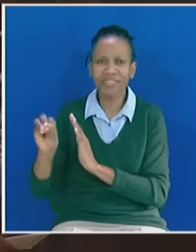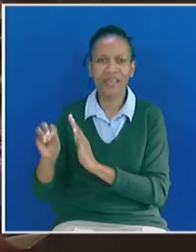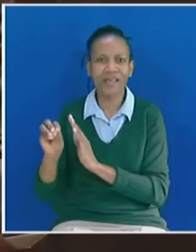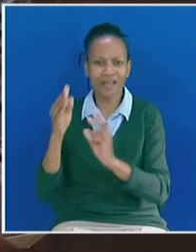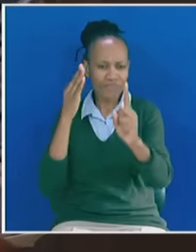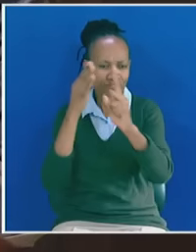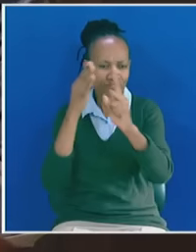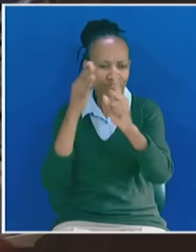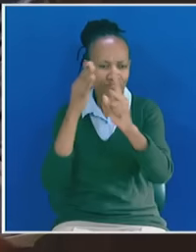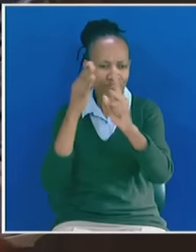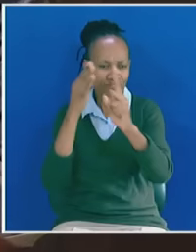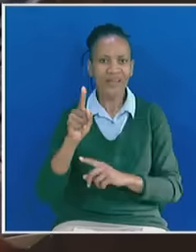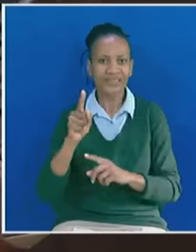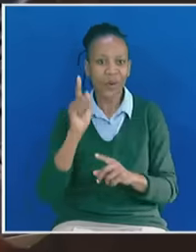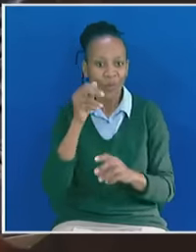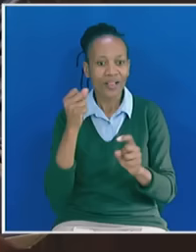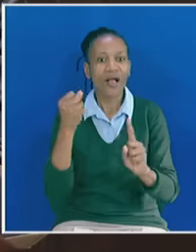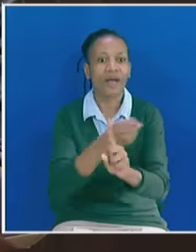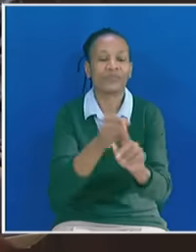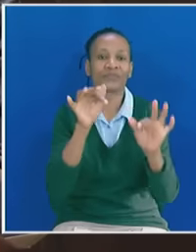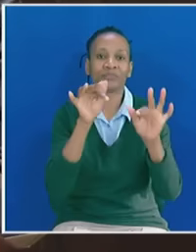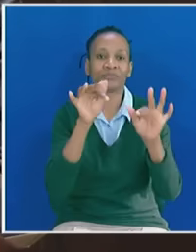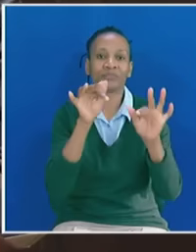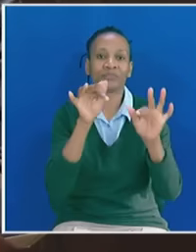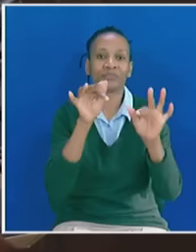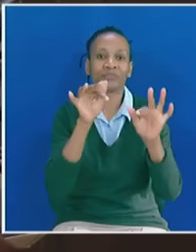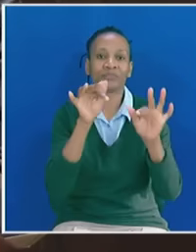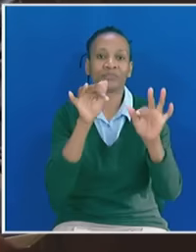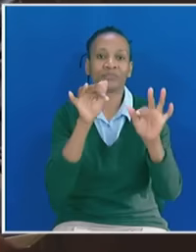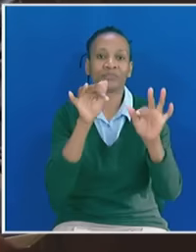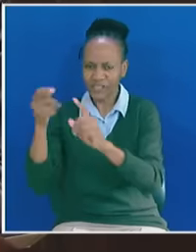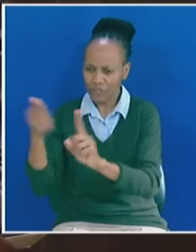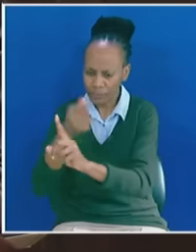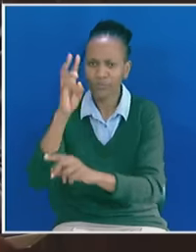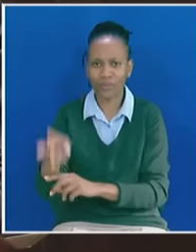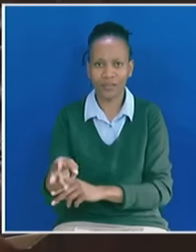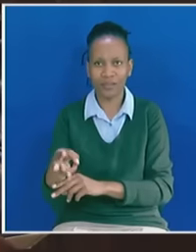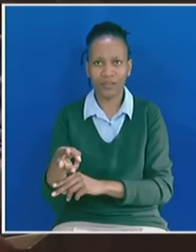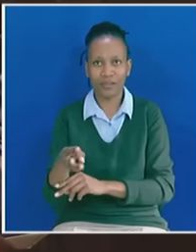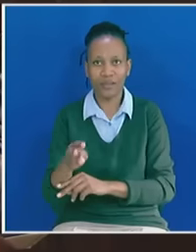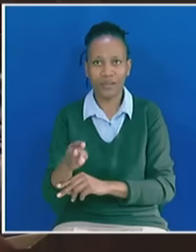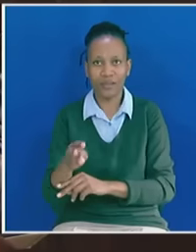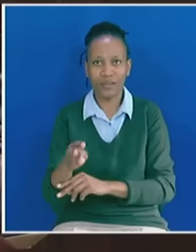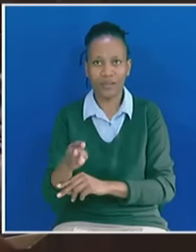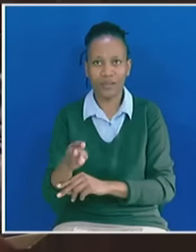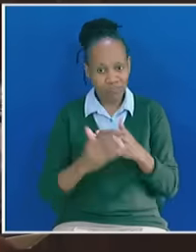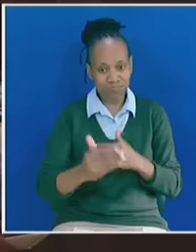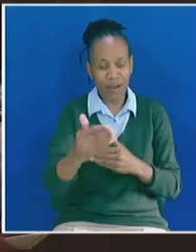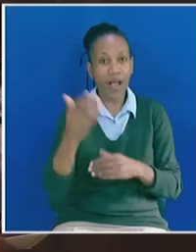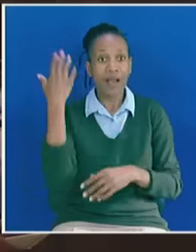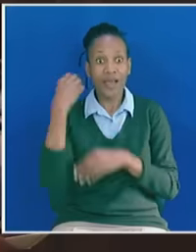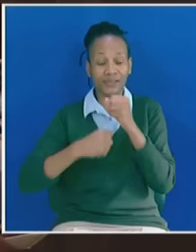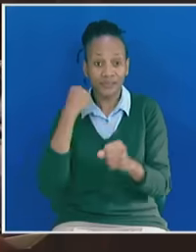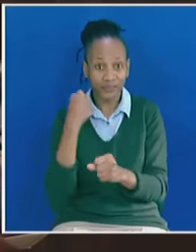of exploiting opportunities in people, government, business, and societies. Following our first cyber security conference last